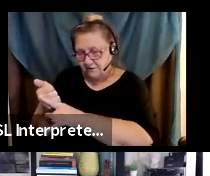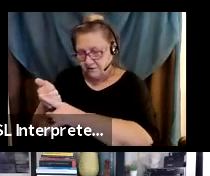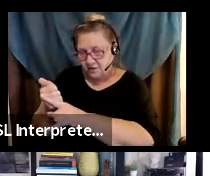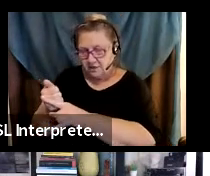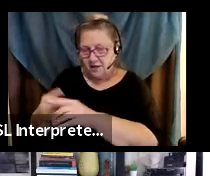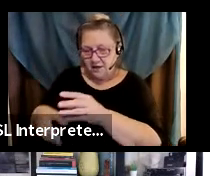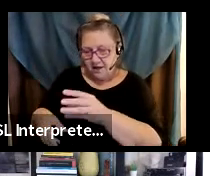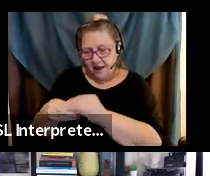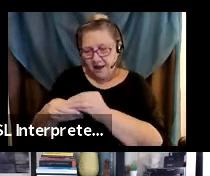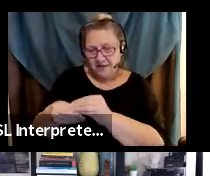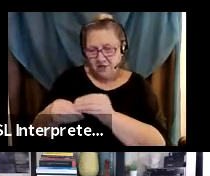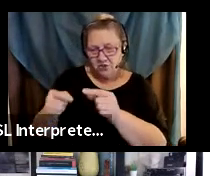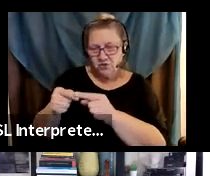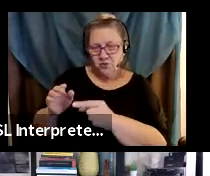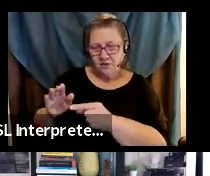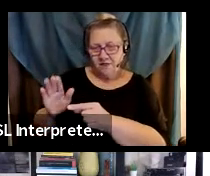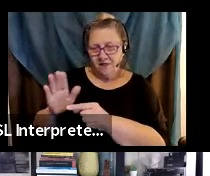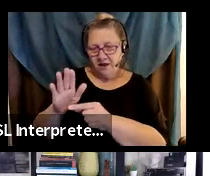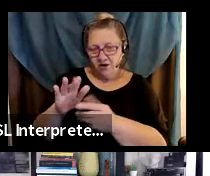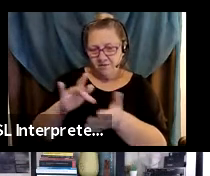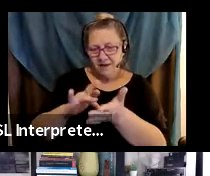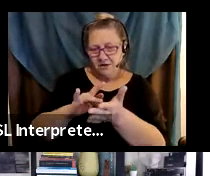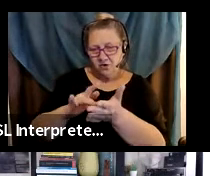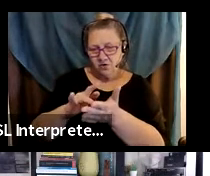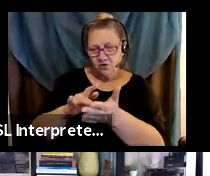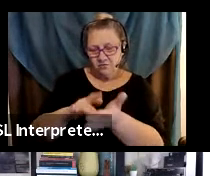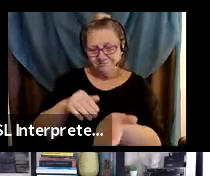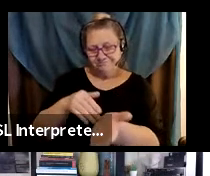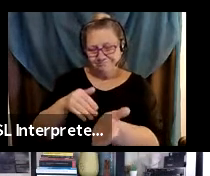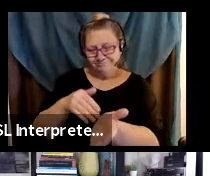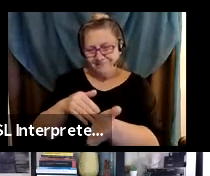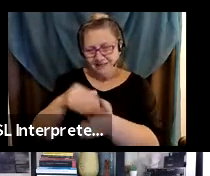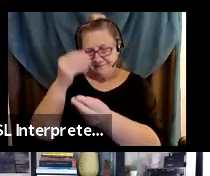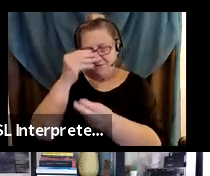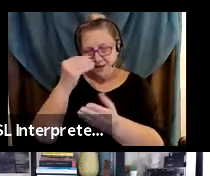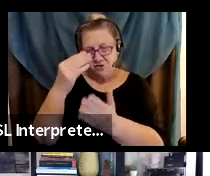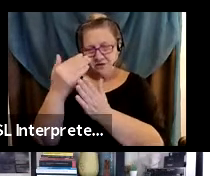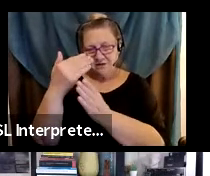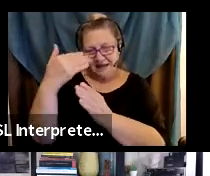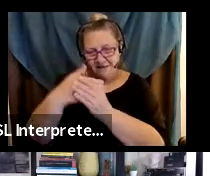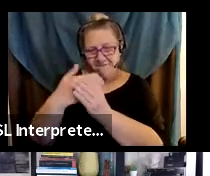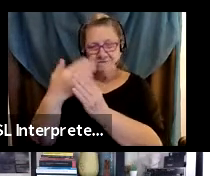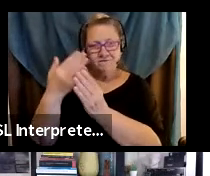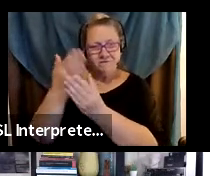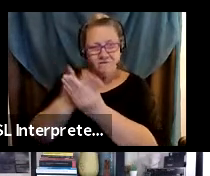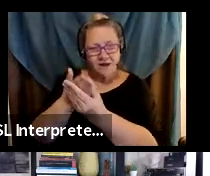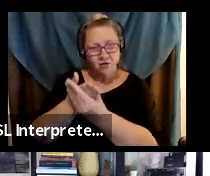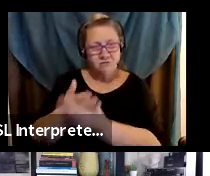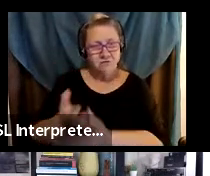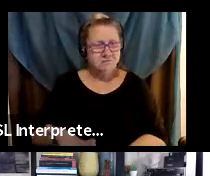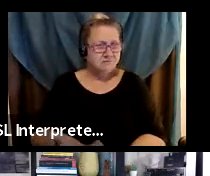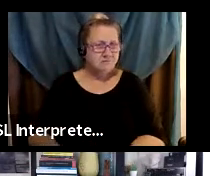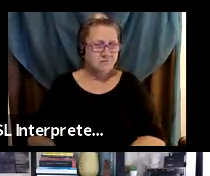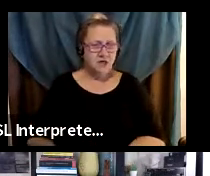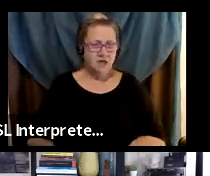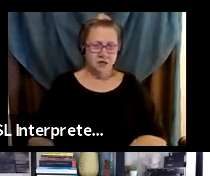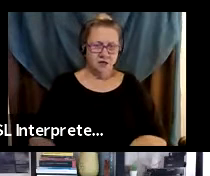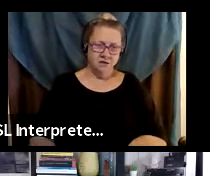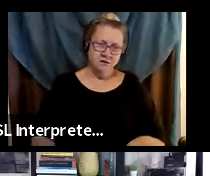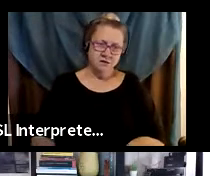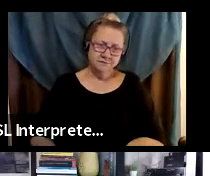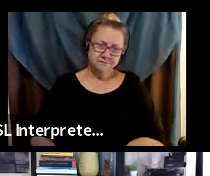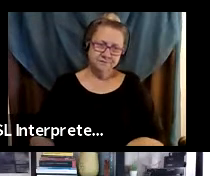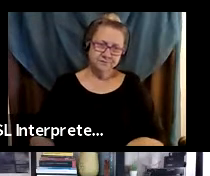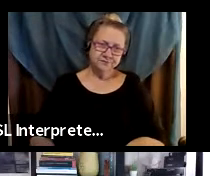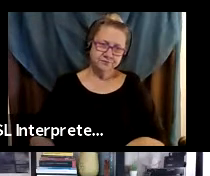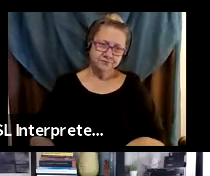with their own selves. I know that was an issue with regard to the J&J vaccination, that people, let their,